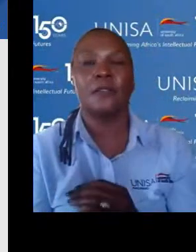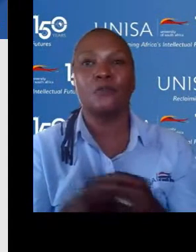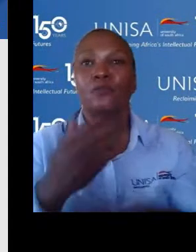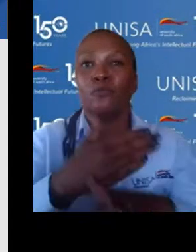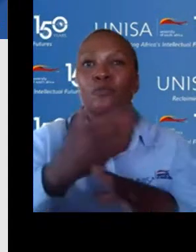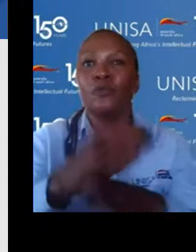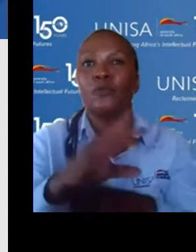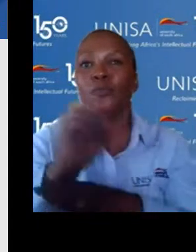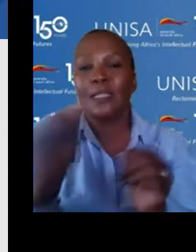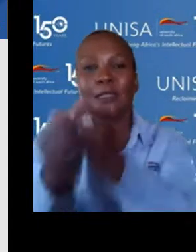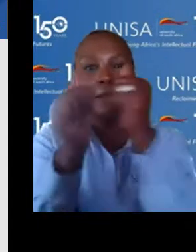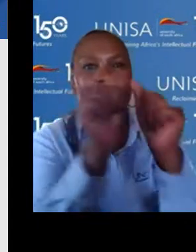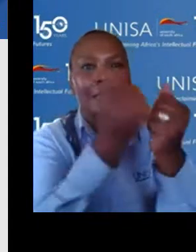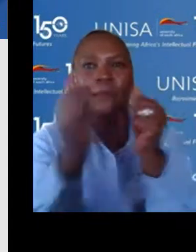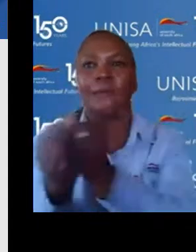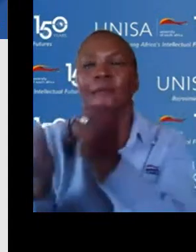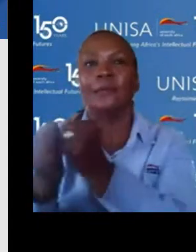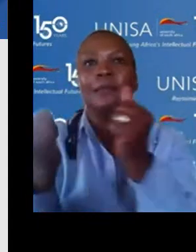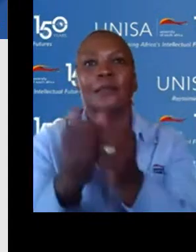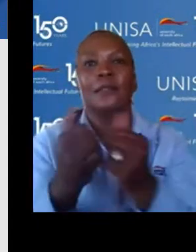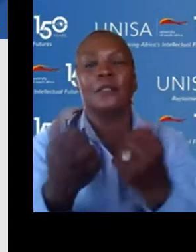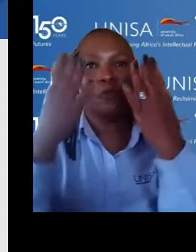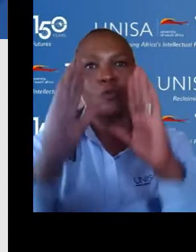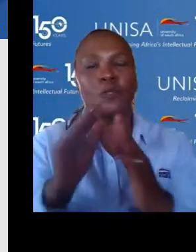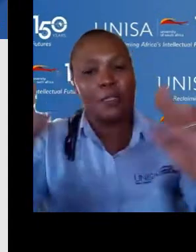challenges students faced